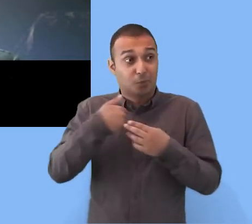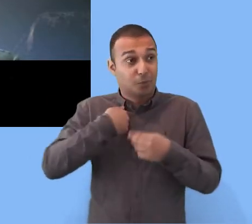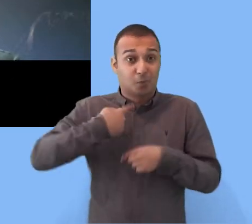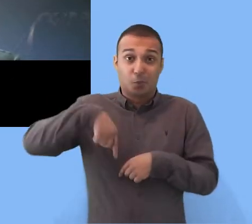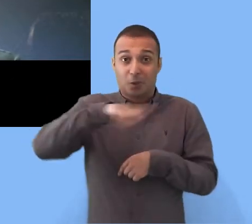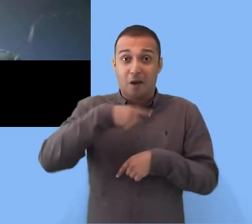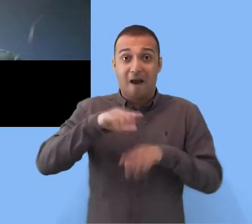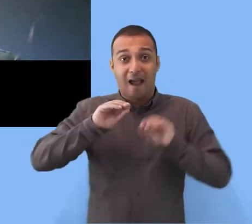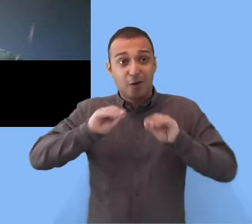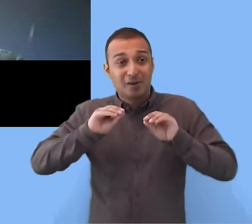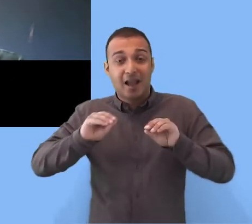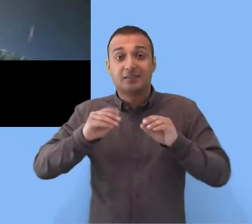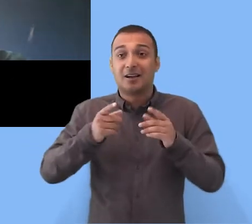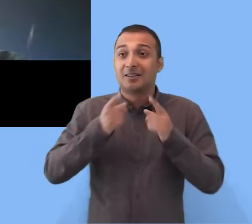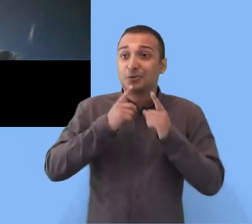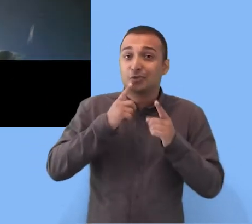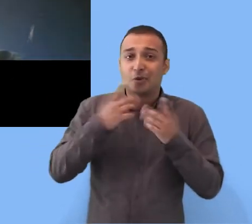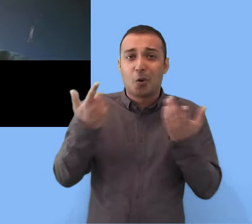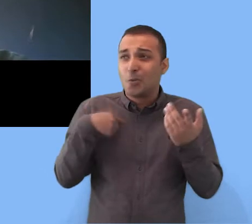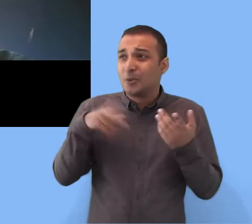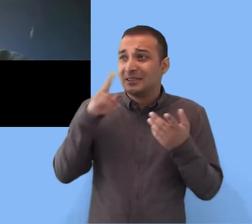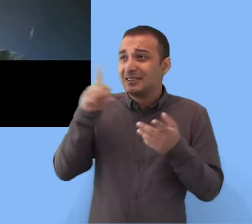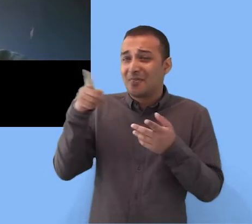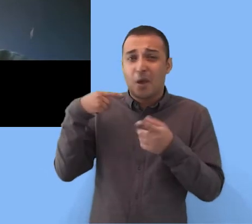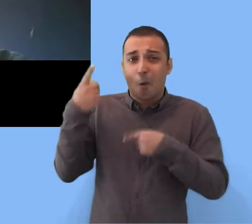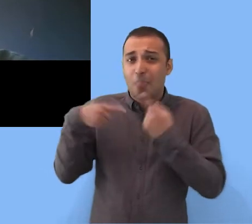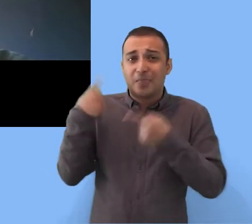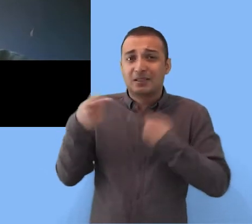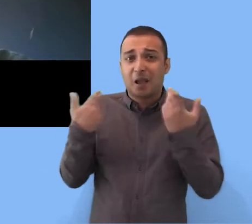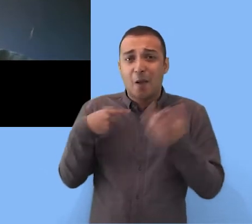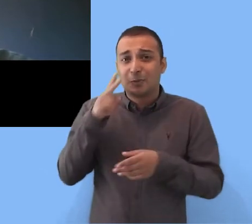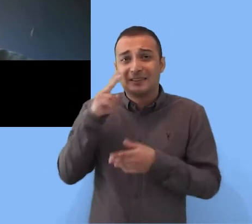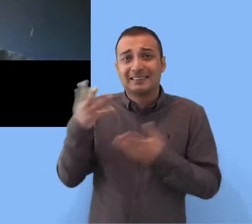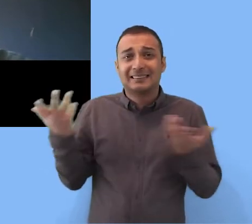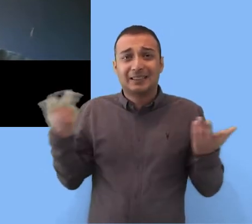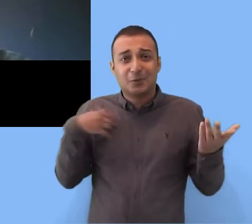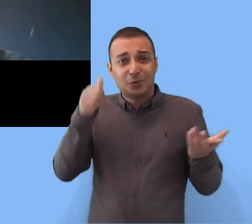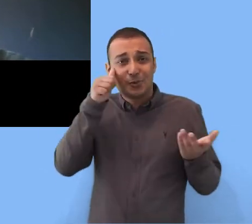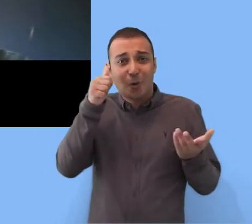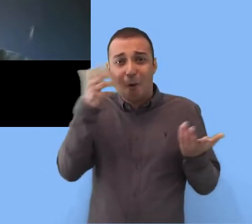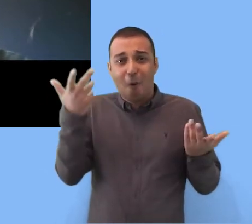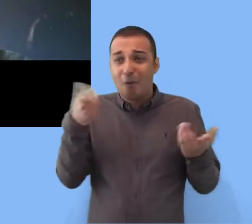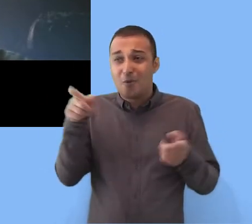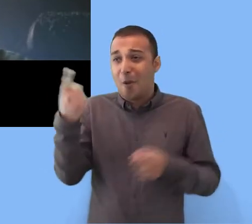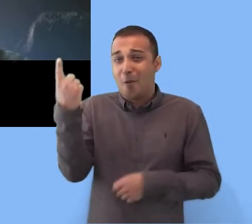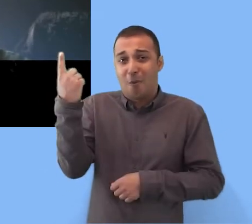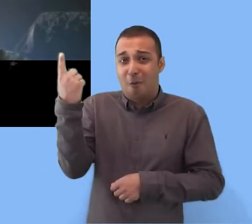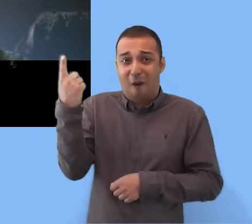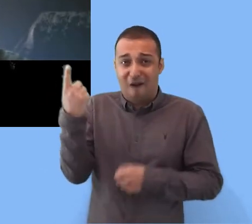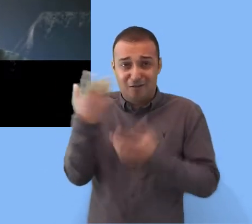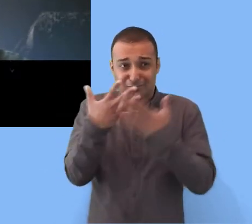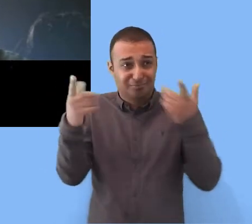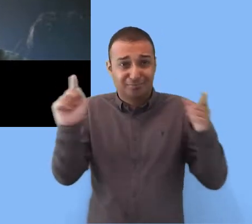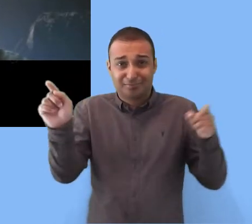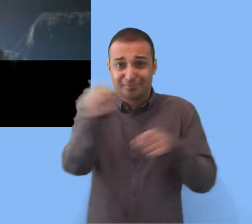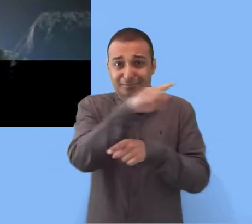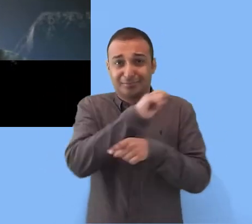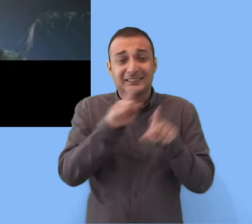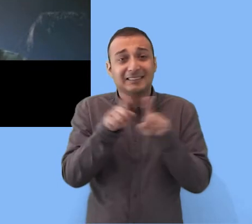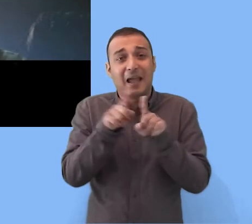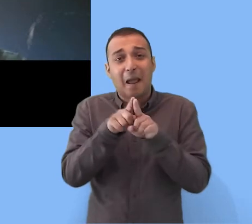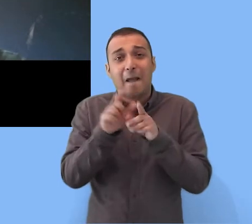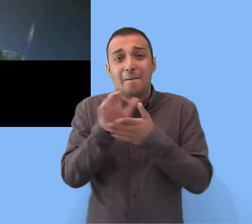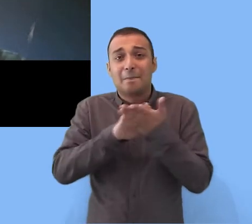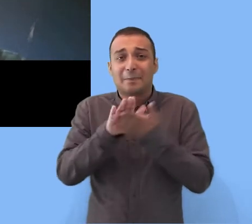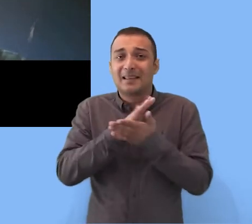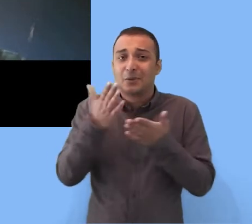educators, and so on, we see this regularly. We see this all the time. So it's just ensuring them you're not